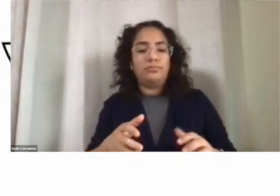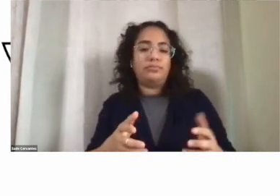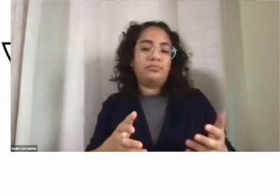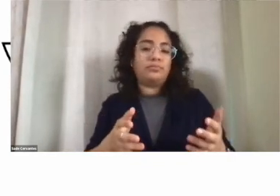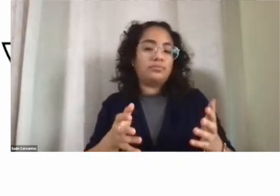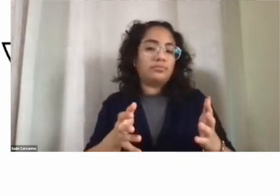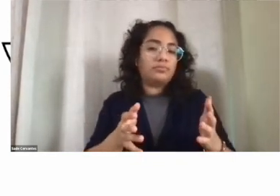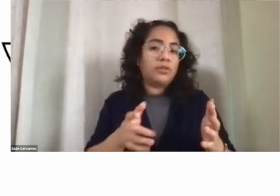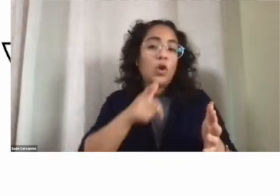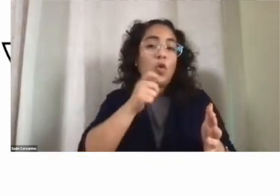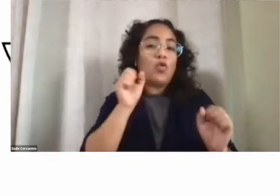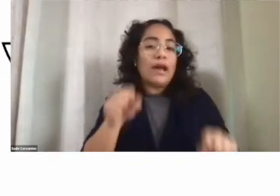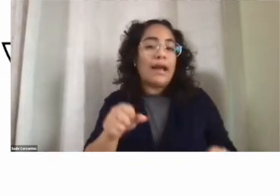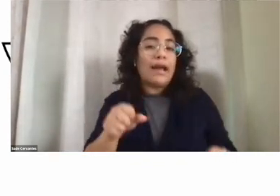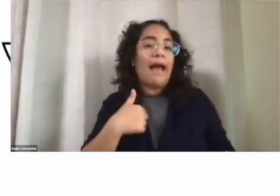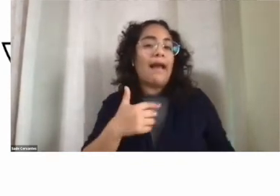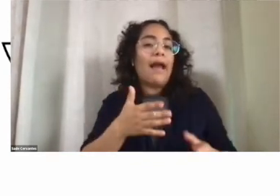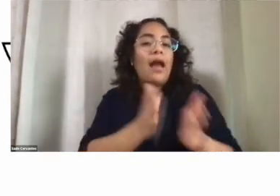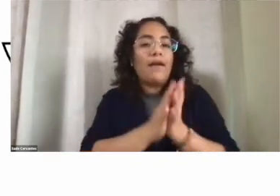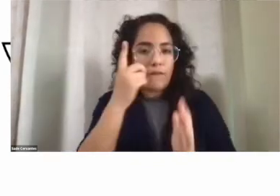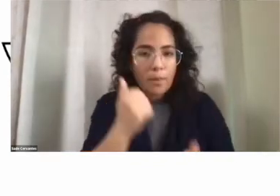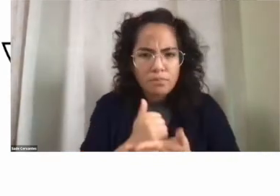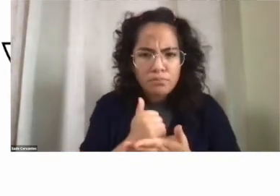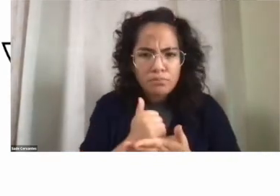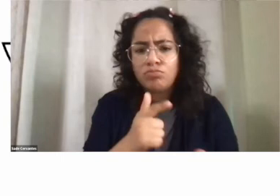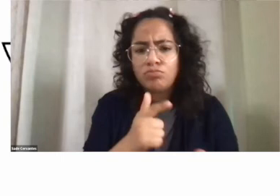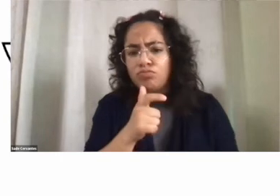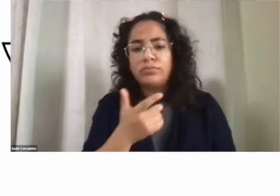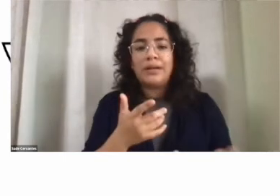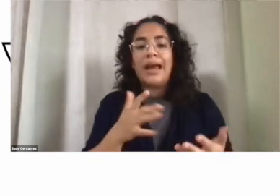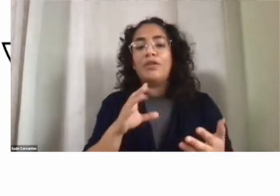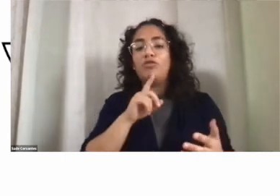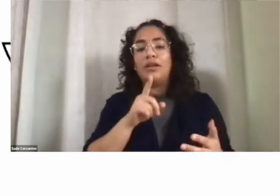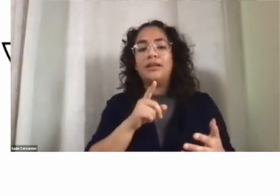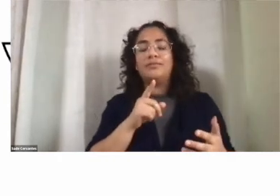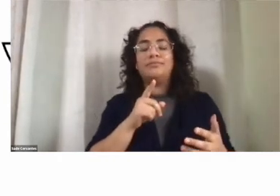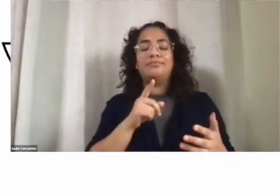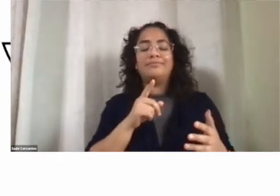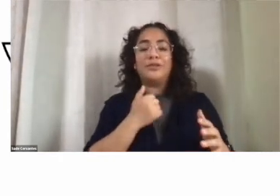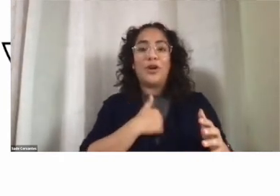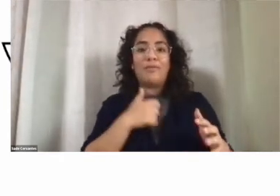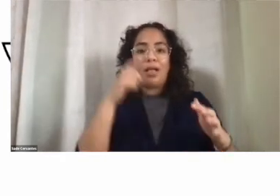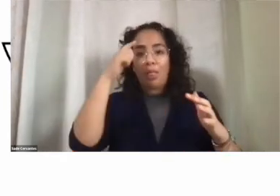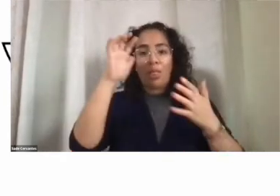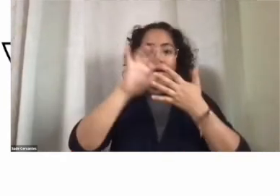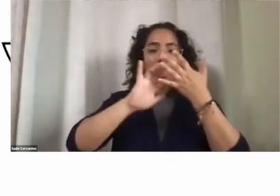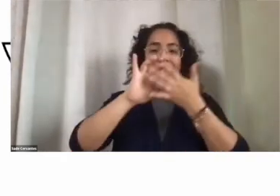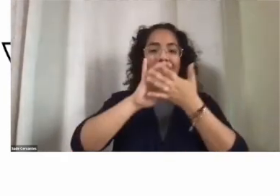who can I ask for help, right? And excuse my brain fog, it affects me